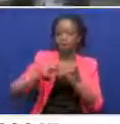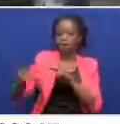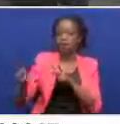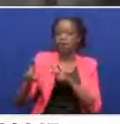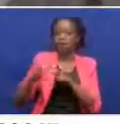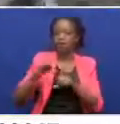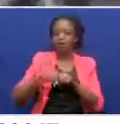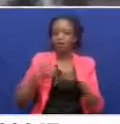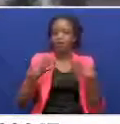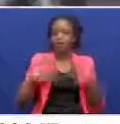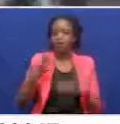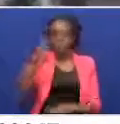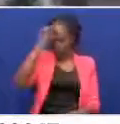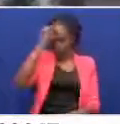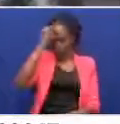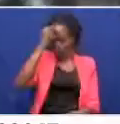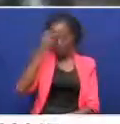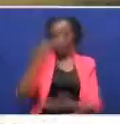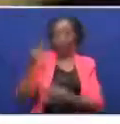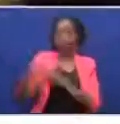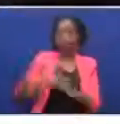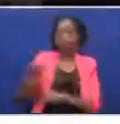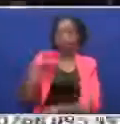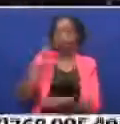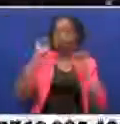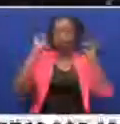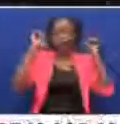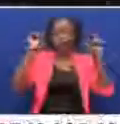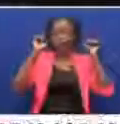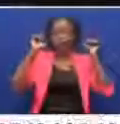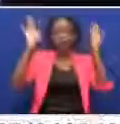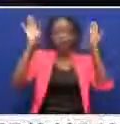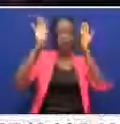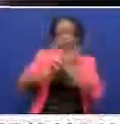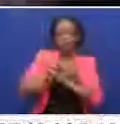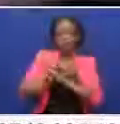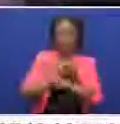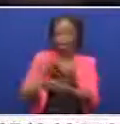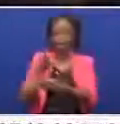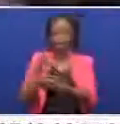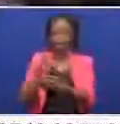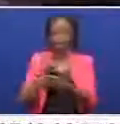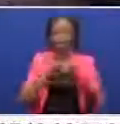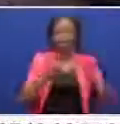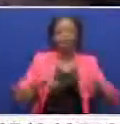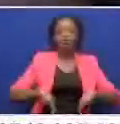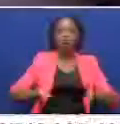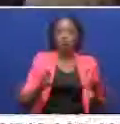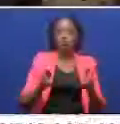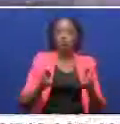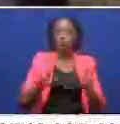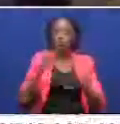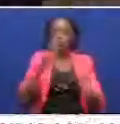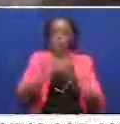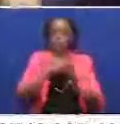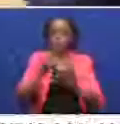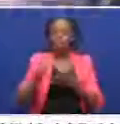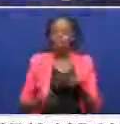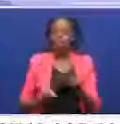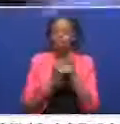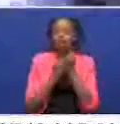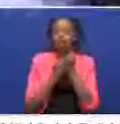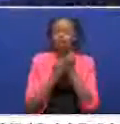intervention by angry neighbors who protested in the night, blocking the roads and chanting songs in support of